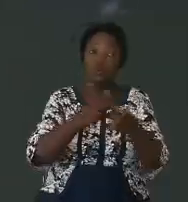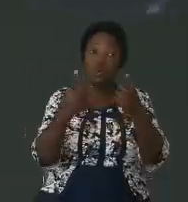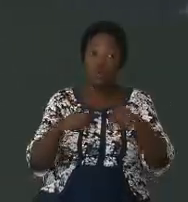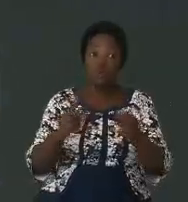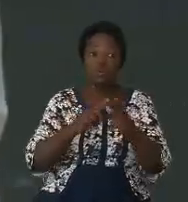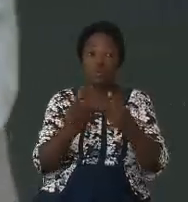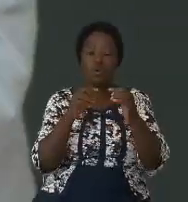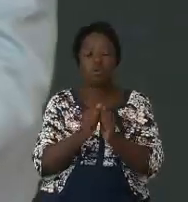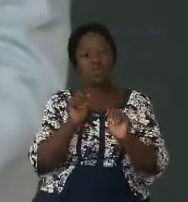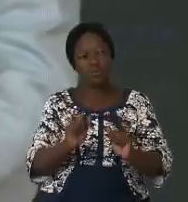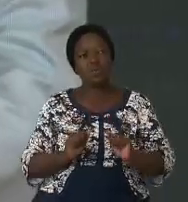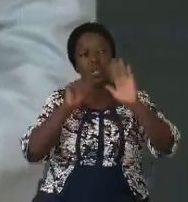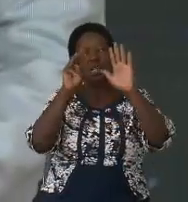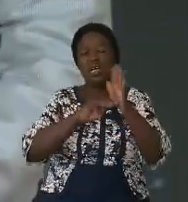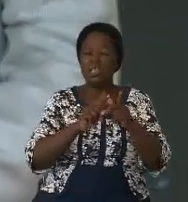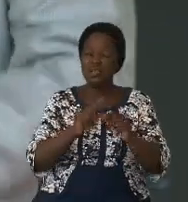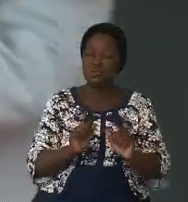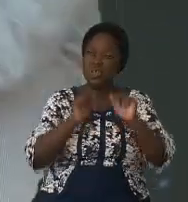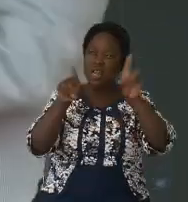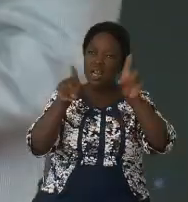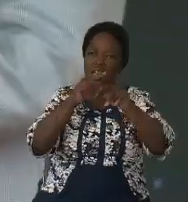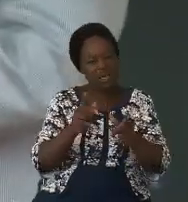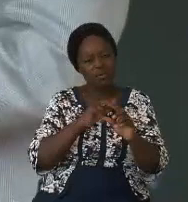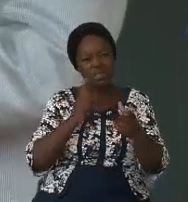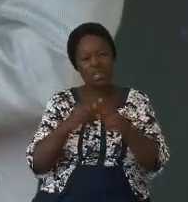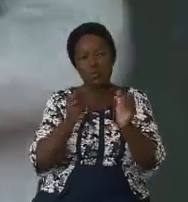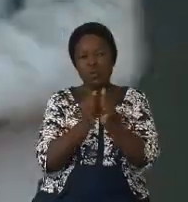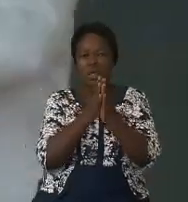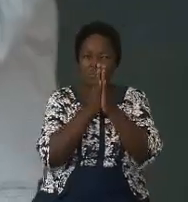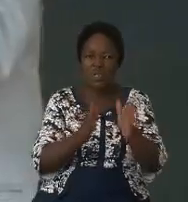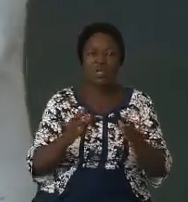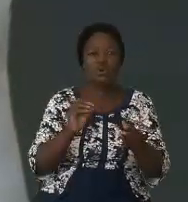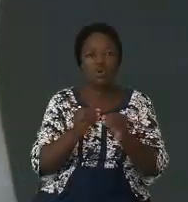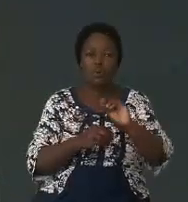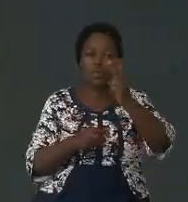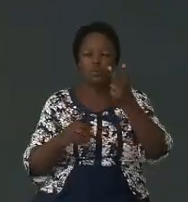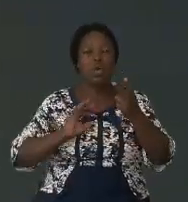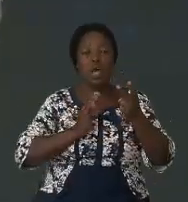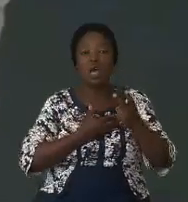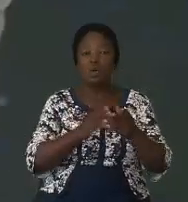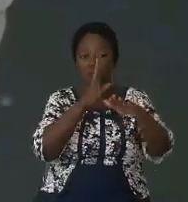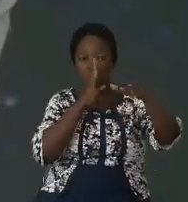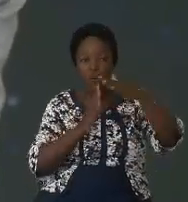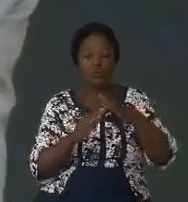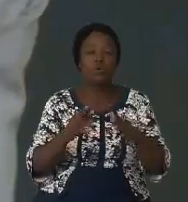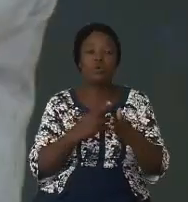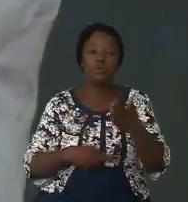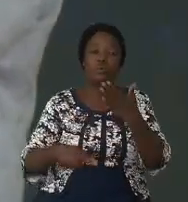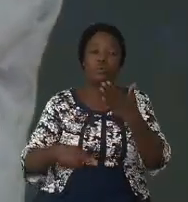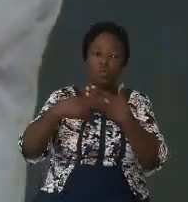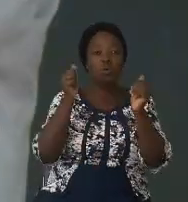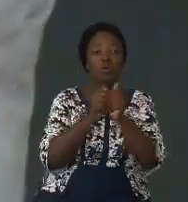as we come with surrender like that, and then with supplication, number two,